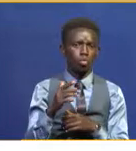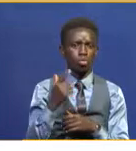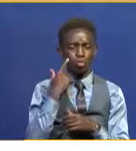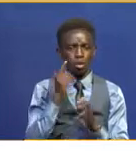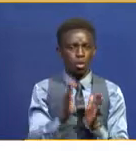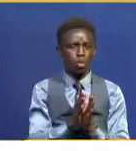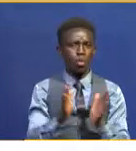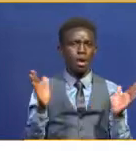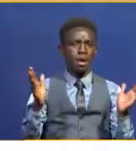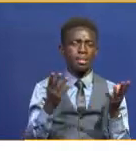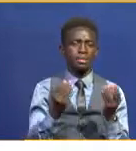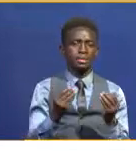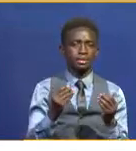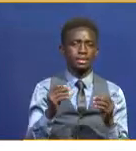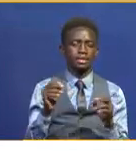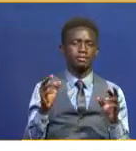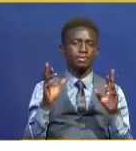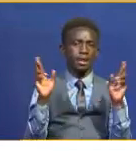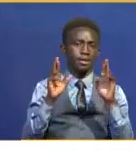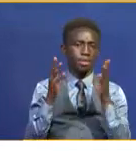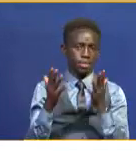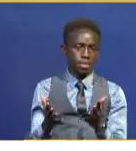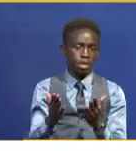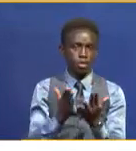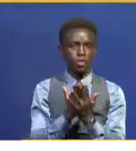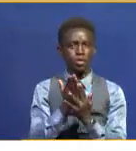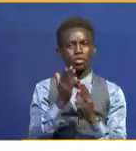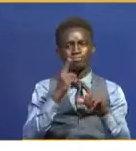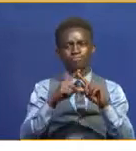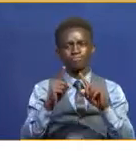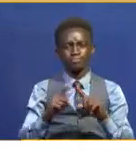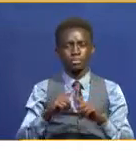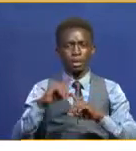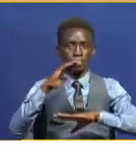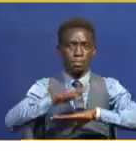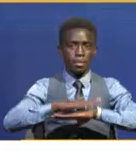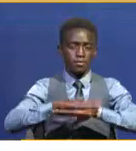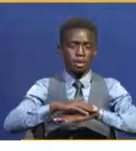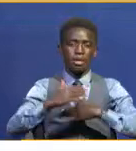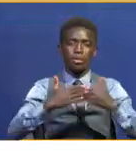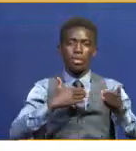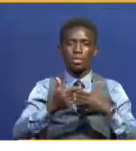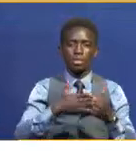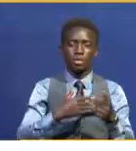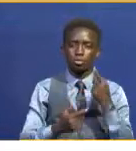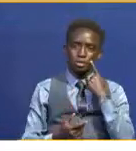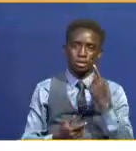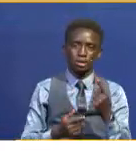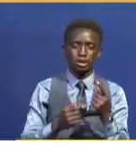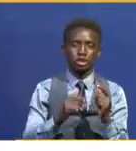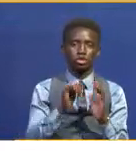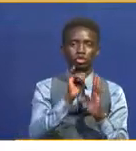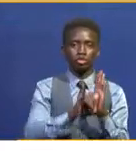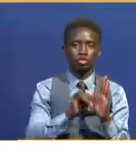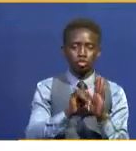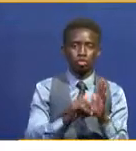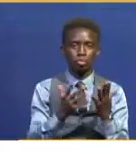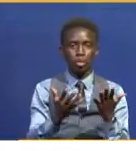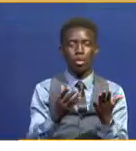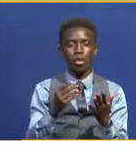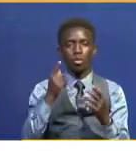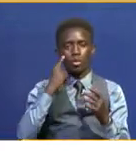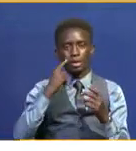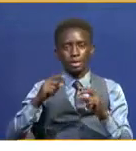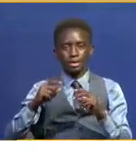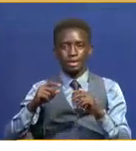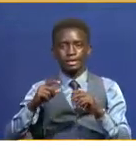easily available through various platforms, be it you go to YouTube and you just search money market funds,